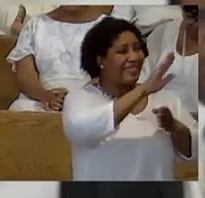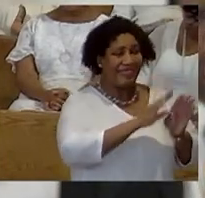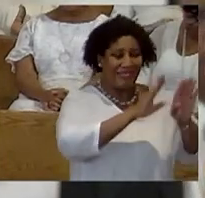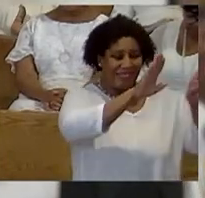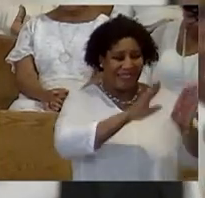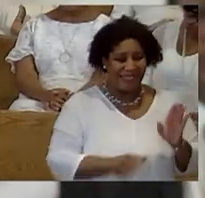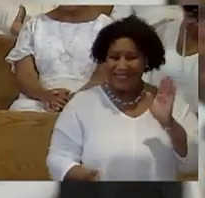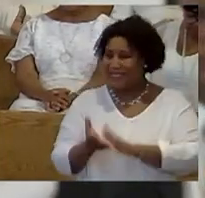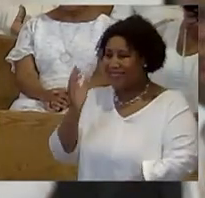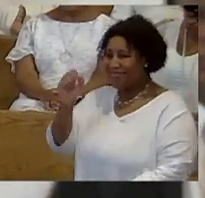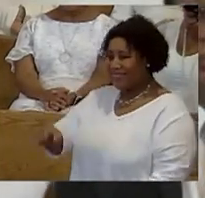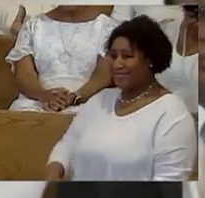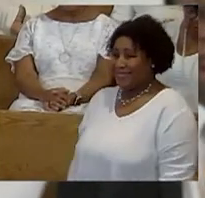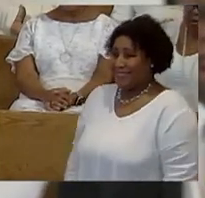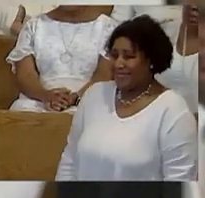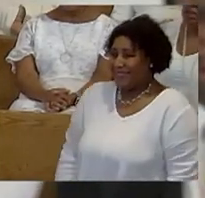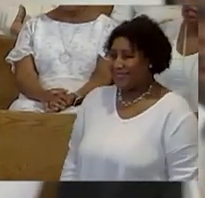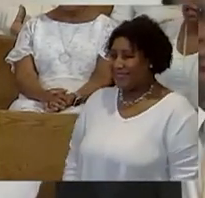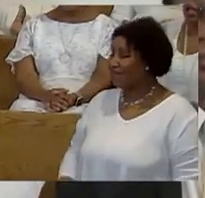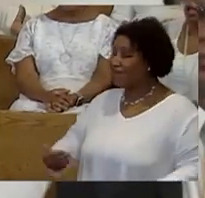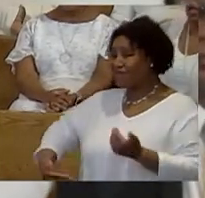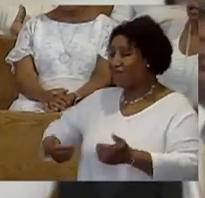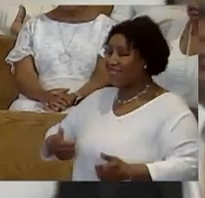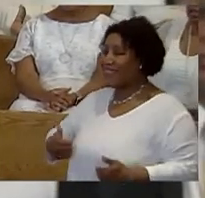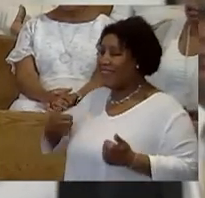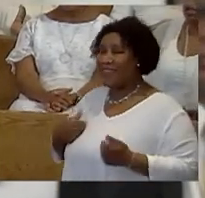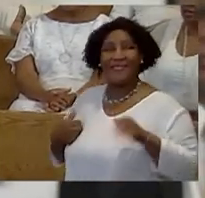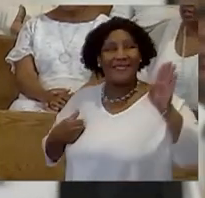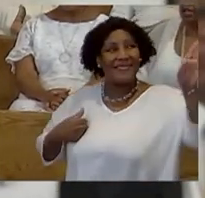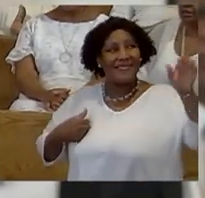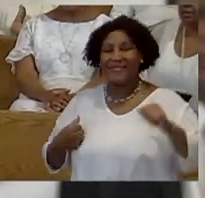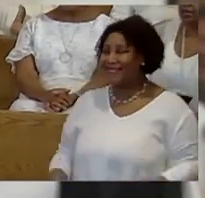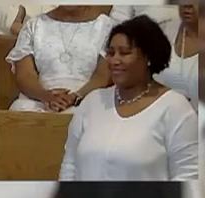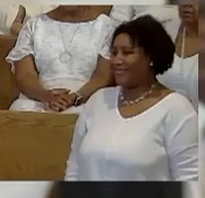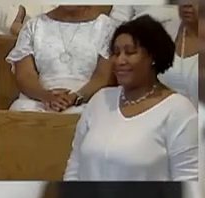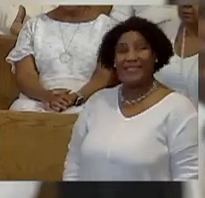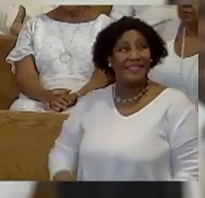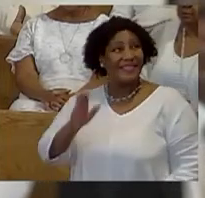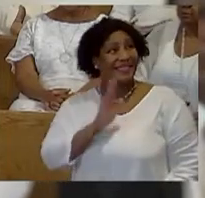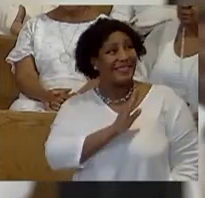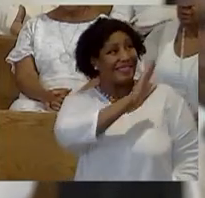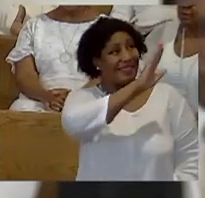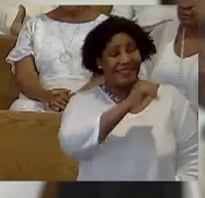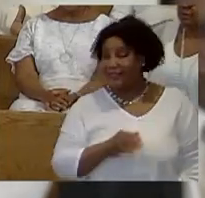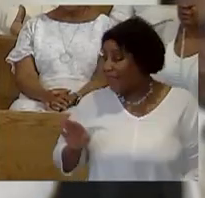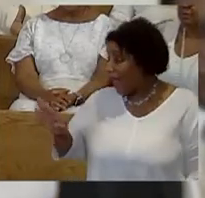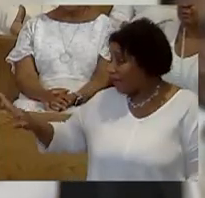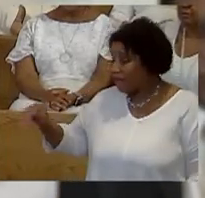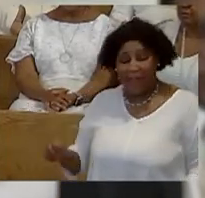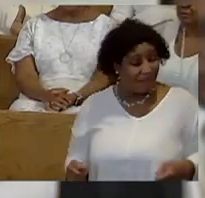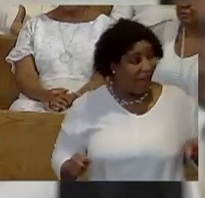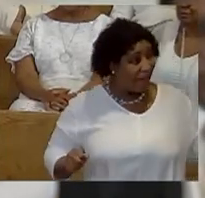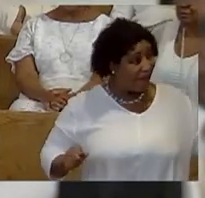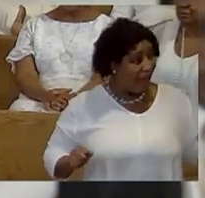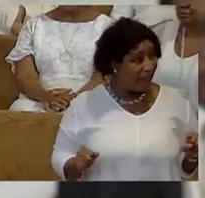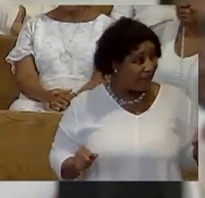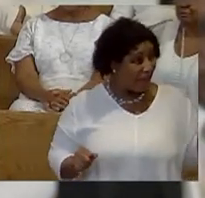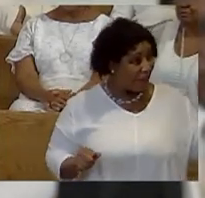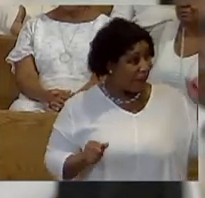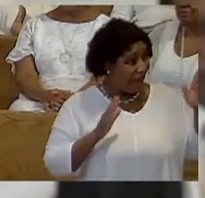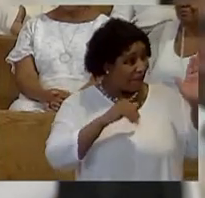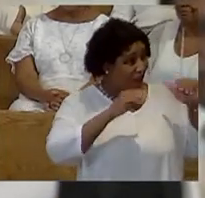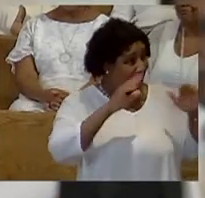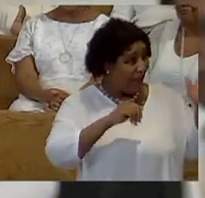out and go back to what you normally do. You can't high-five your neighbor at the church and then leave out and